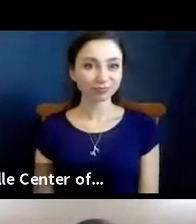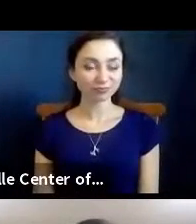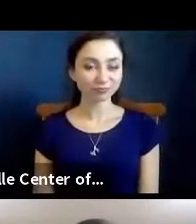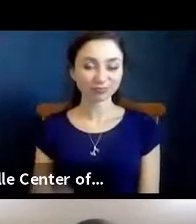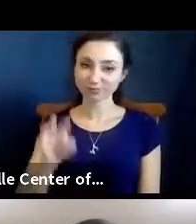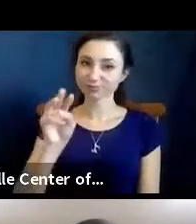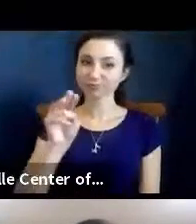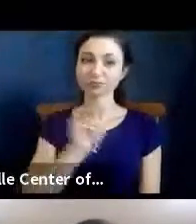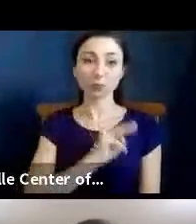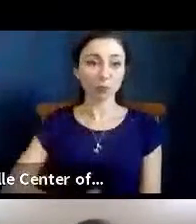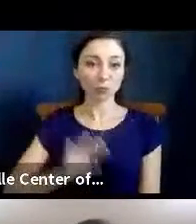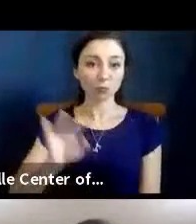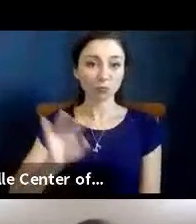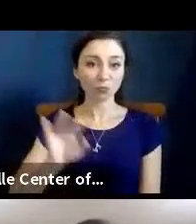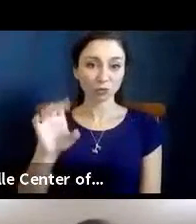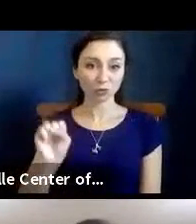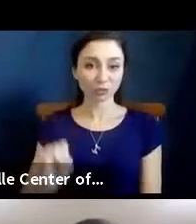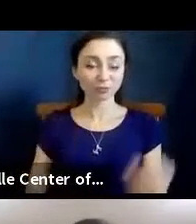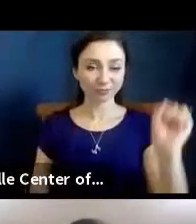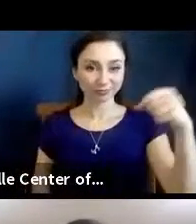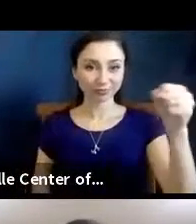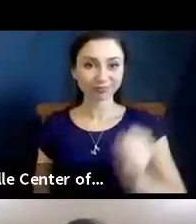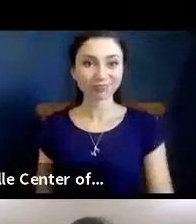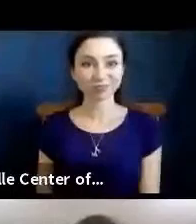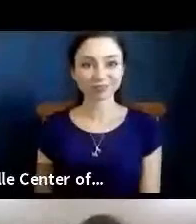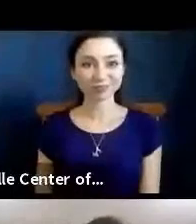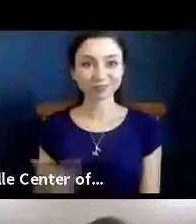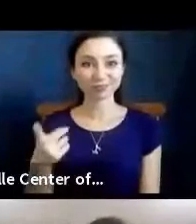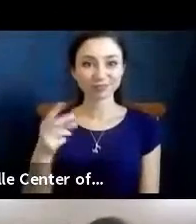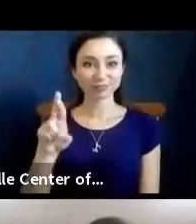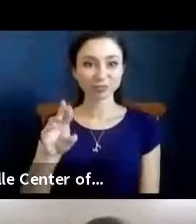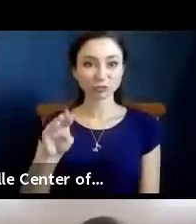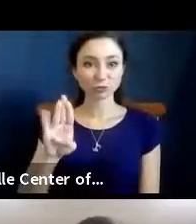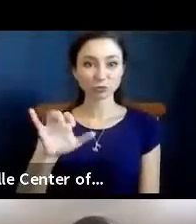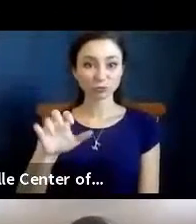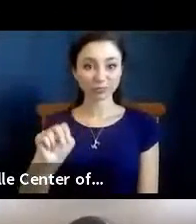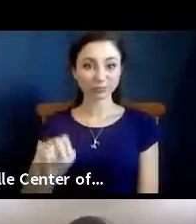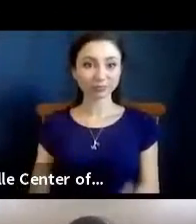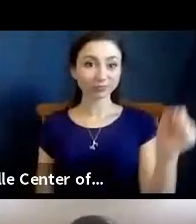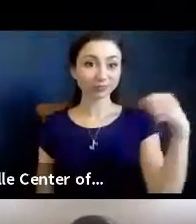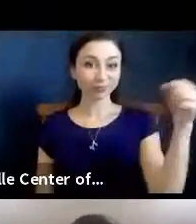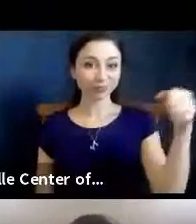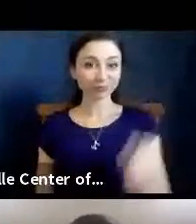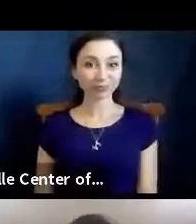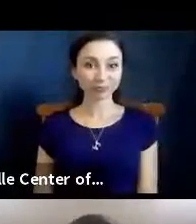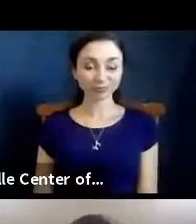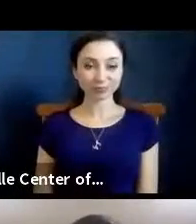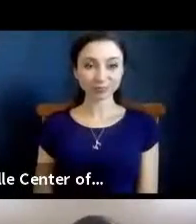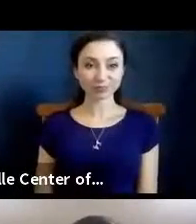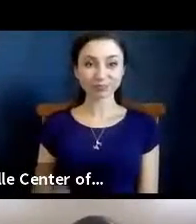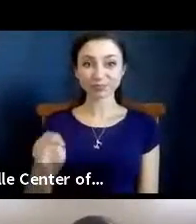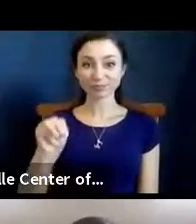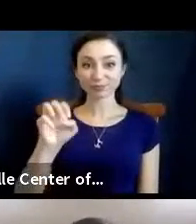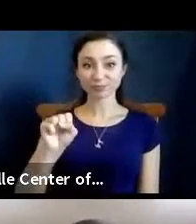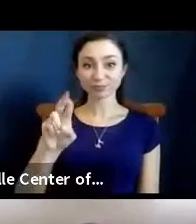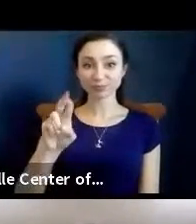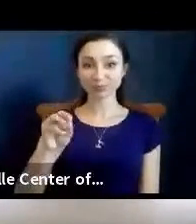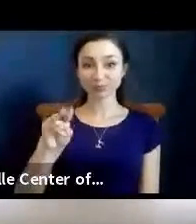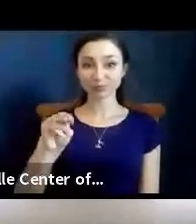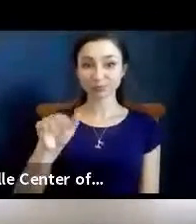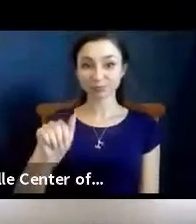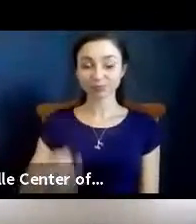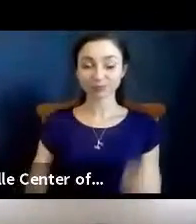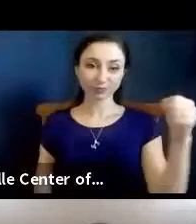Mayor Jacobs? Yes. Dr. O'Brien? Yes. Ms. Roma?